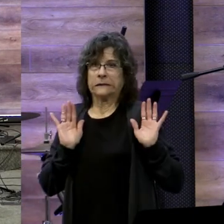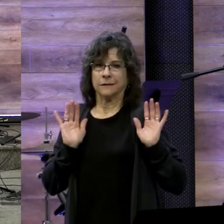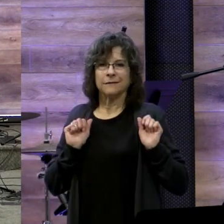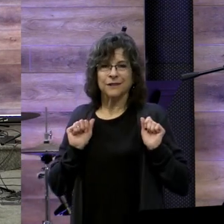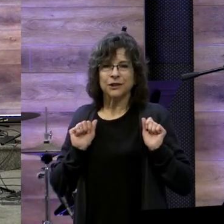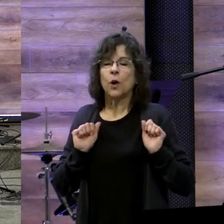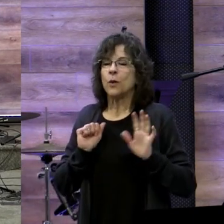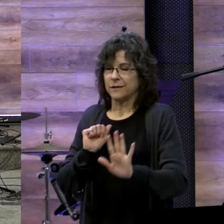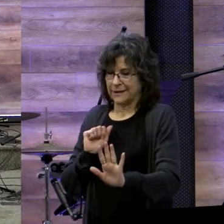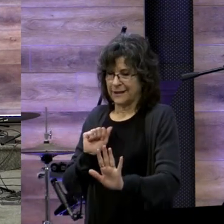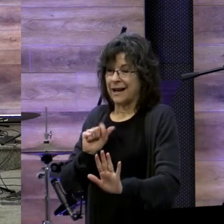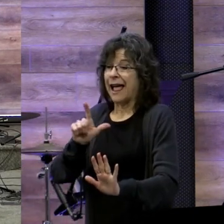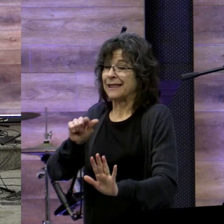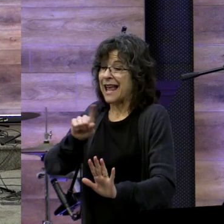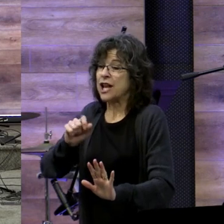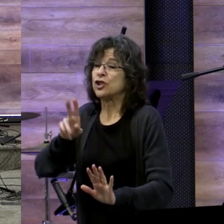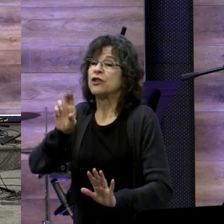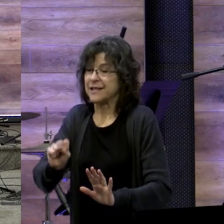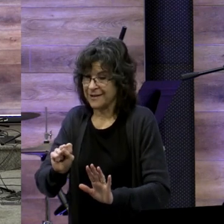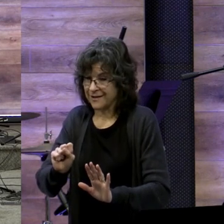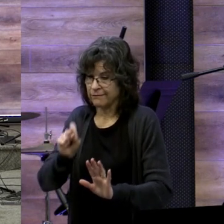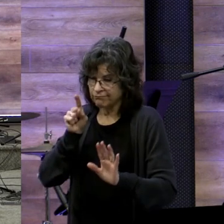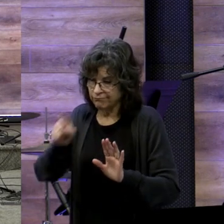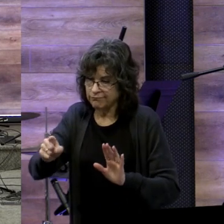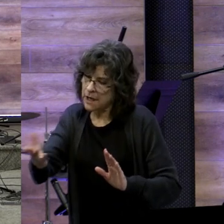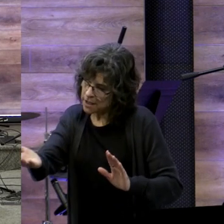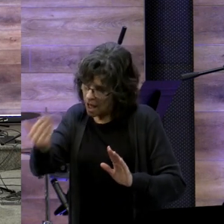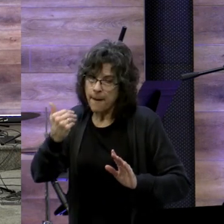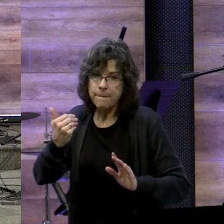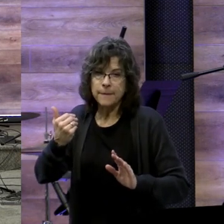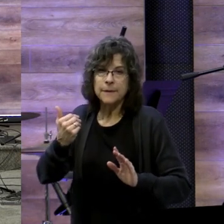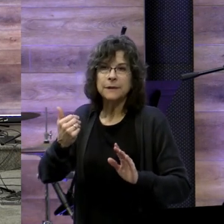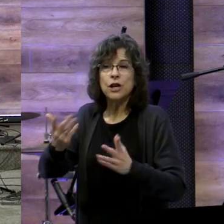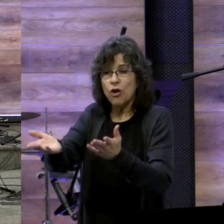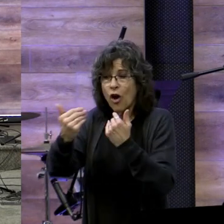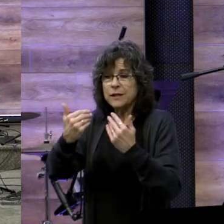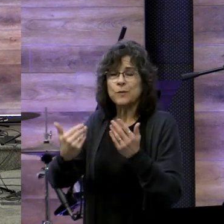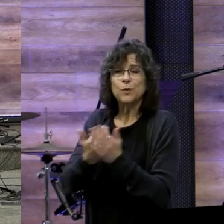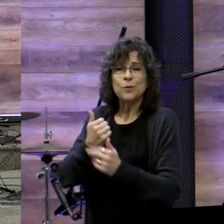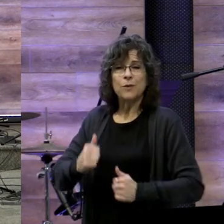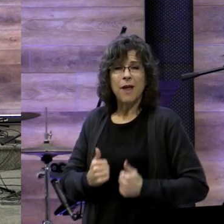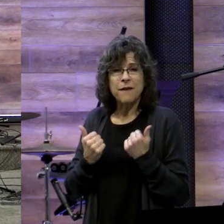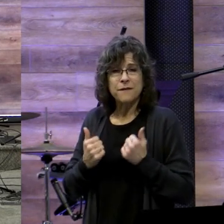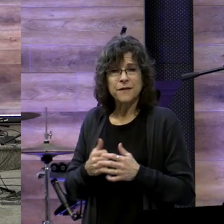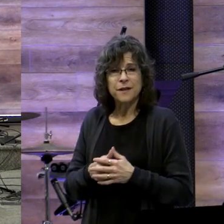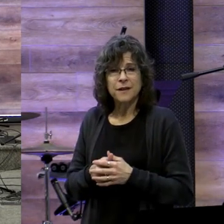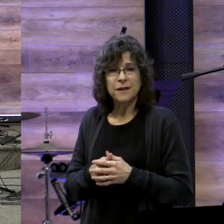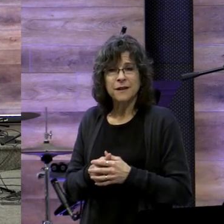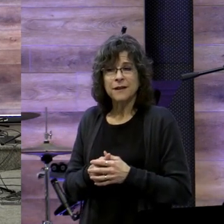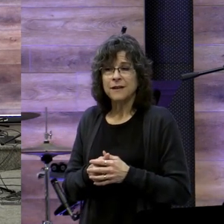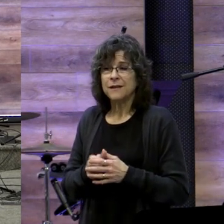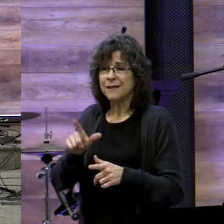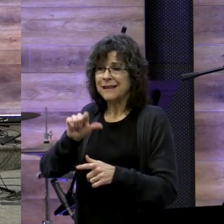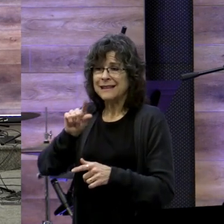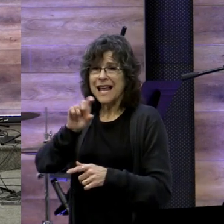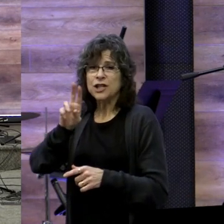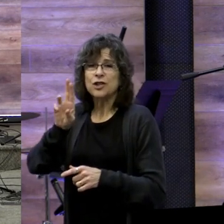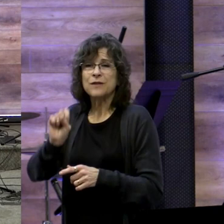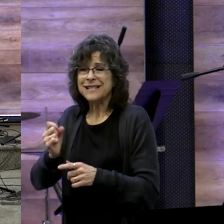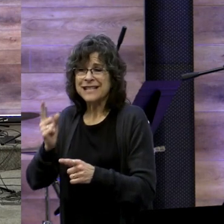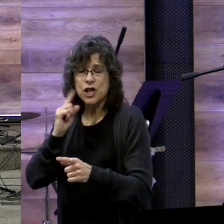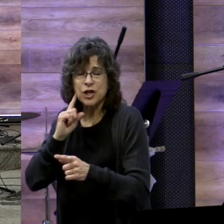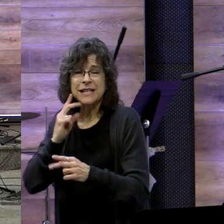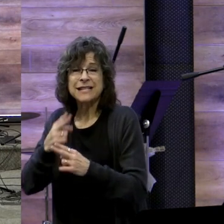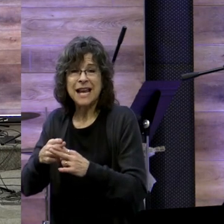of his word and prayer, calls forth the dead to new life. And Lazarus, hearing his name, walks out of the